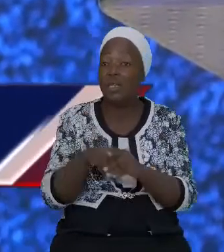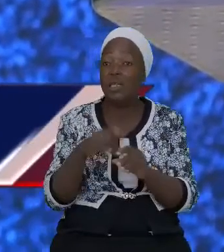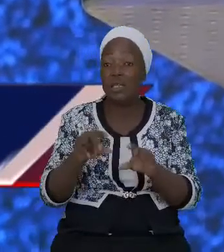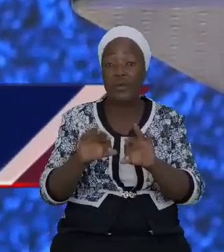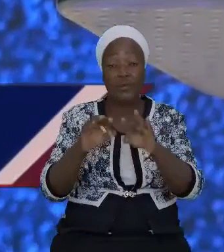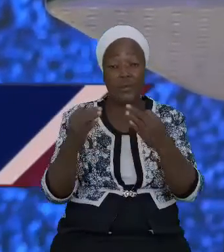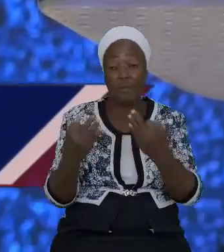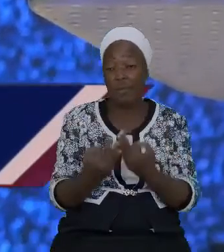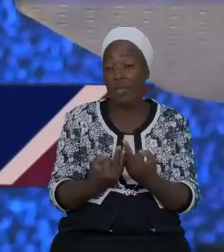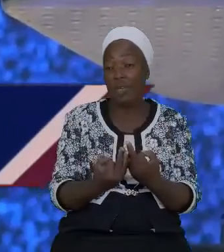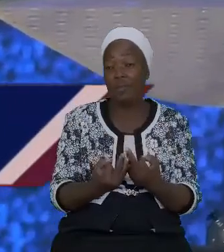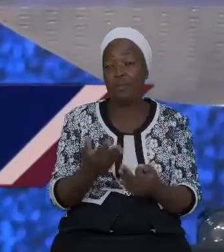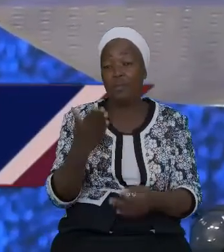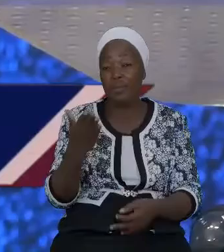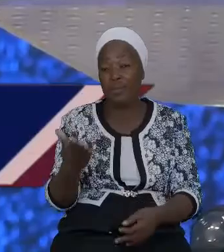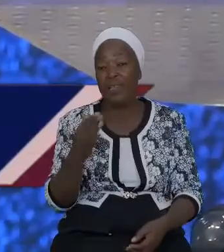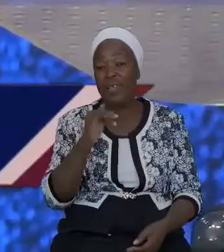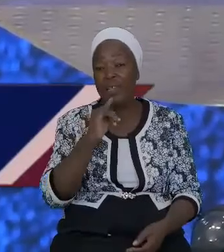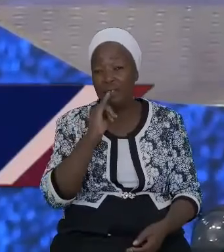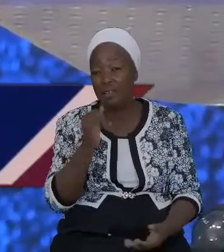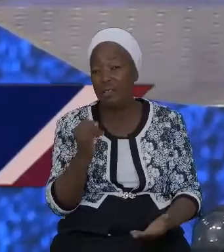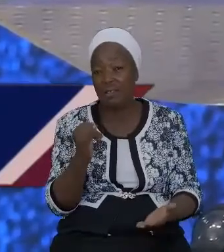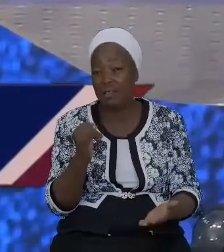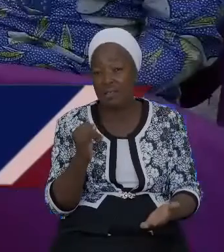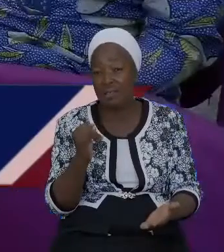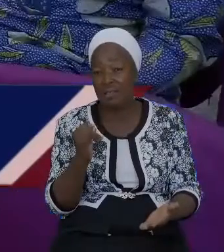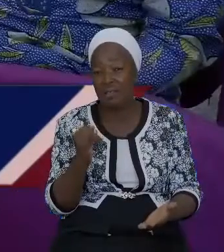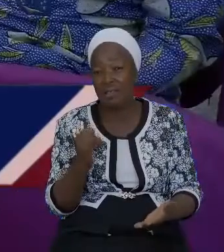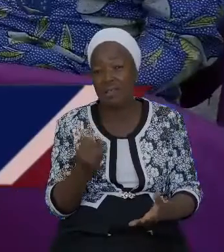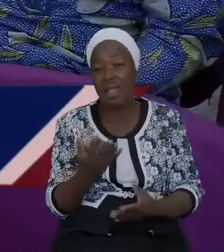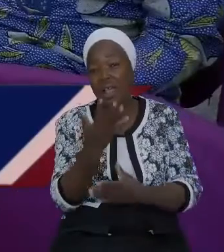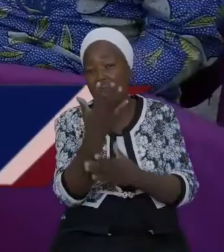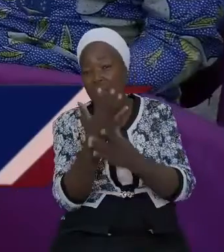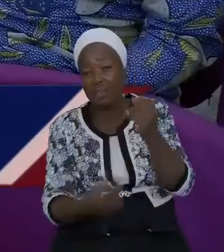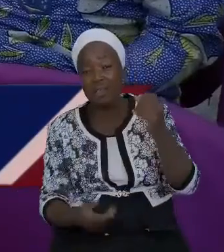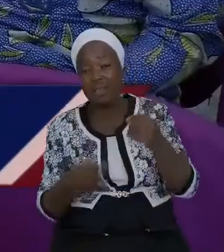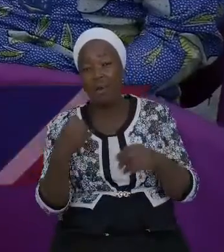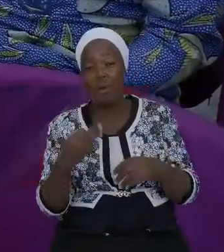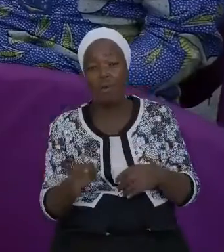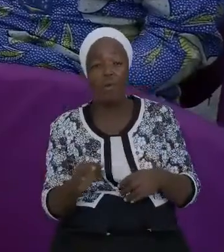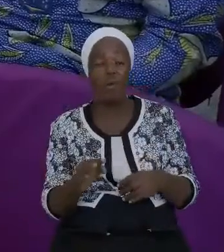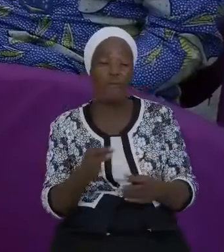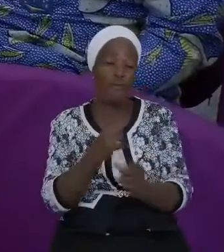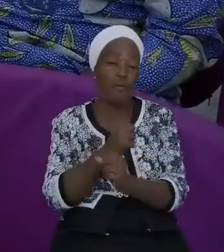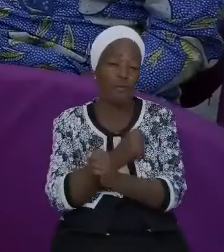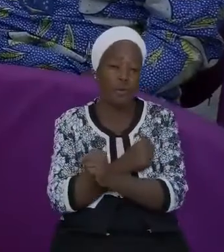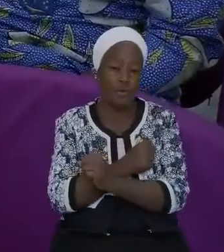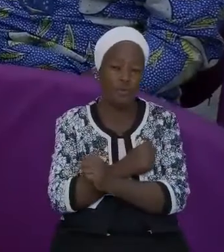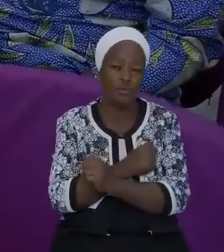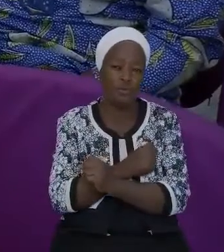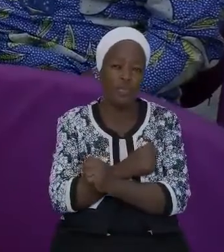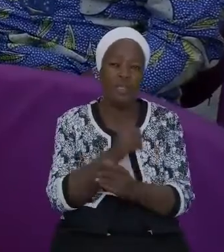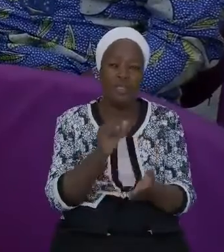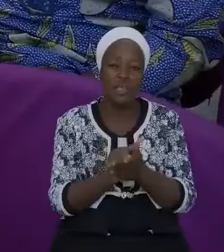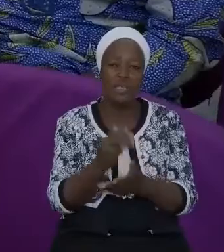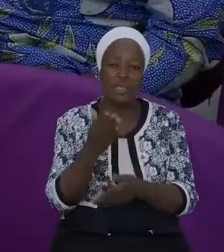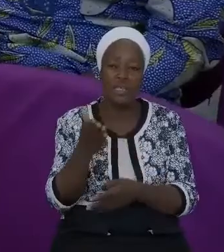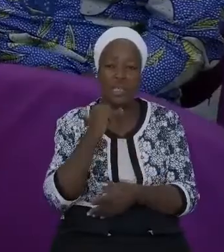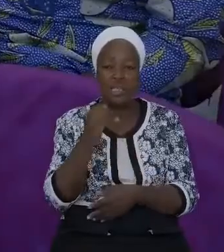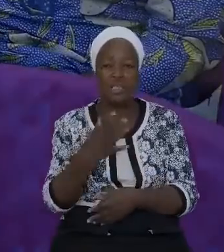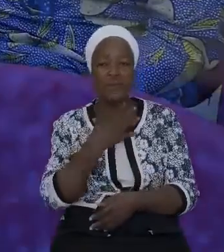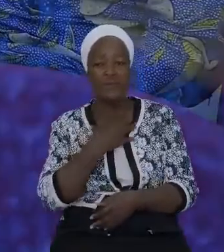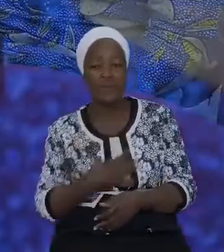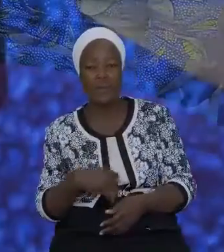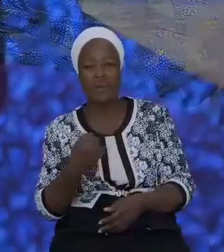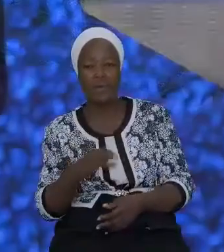family, there is, the scarcity of love. That there is a famine of love